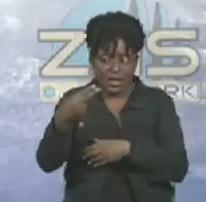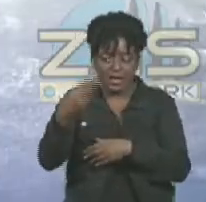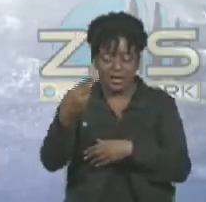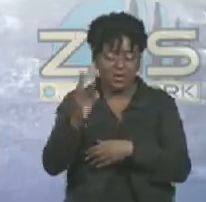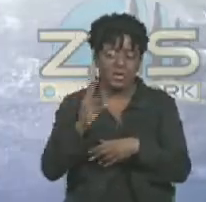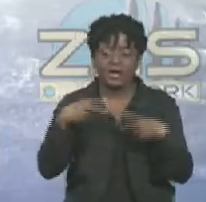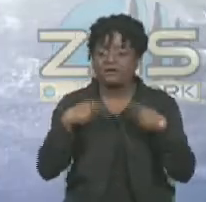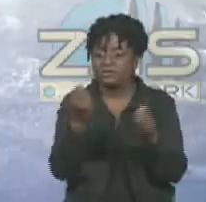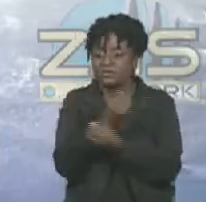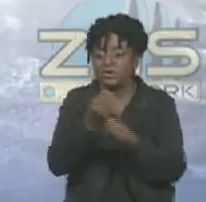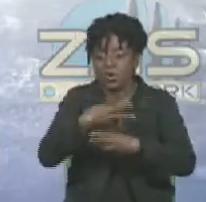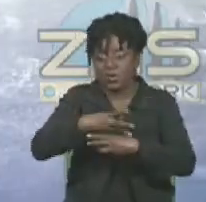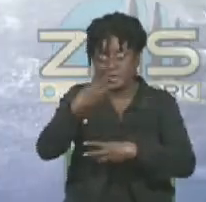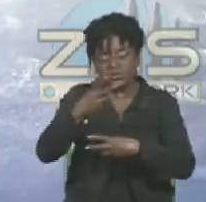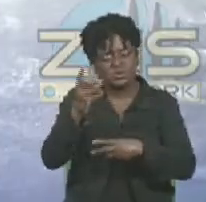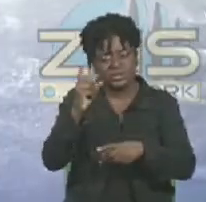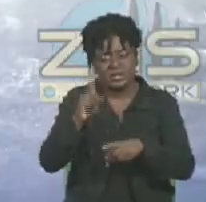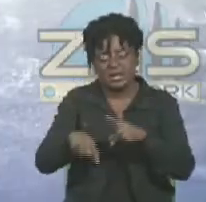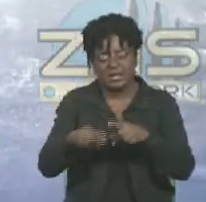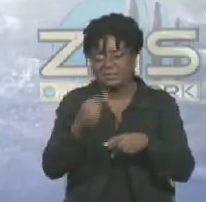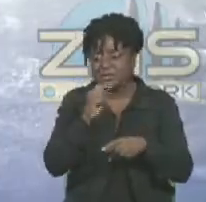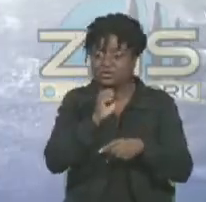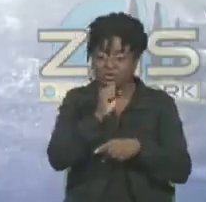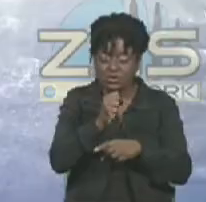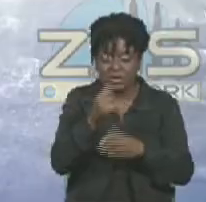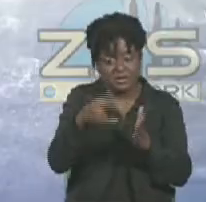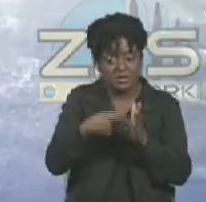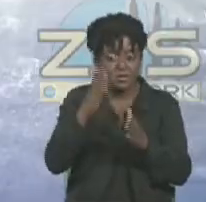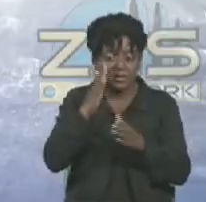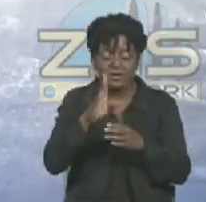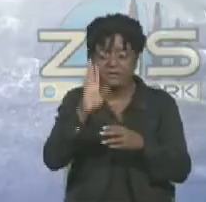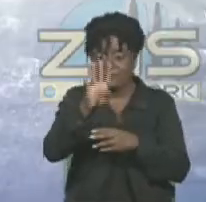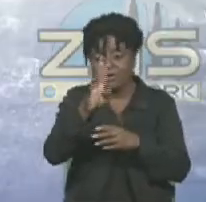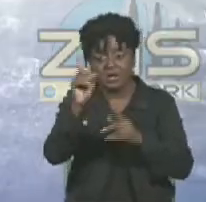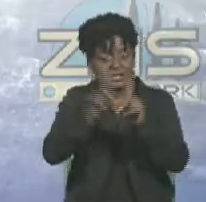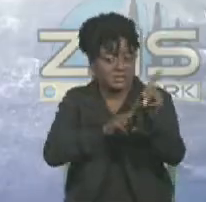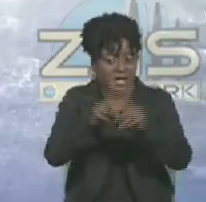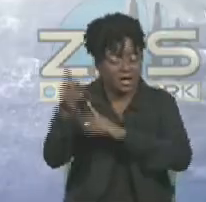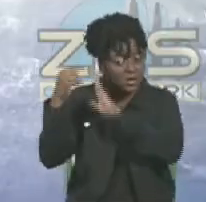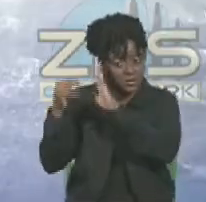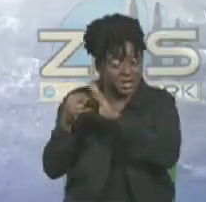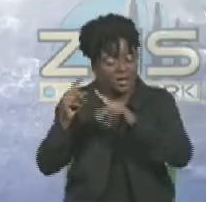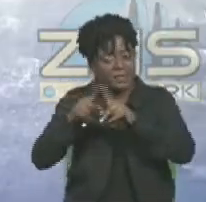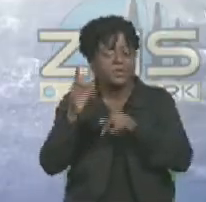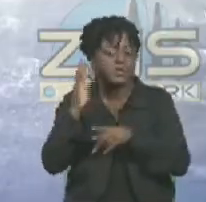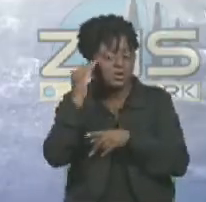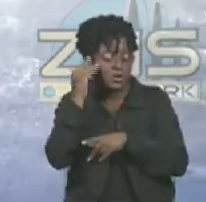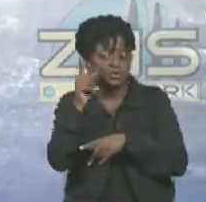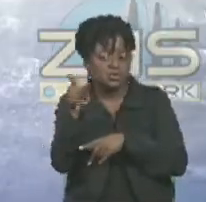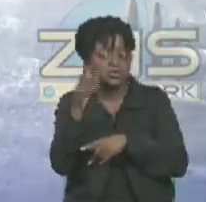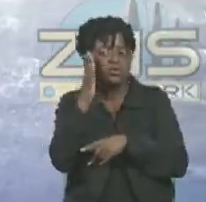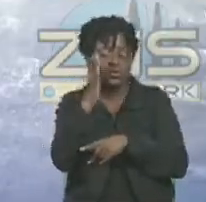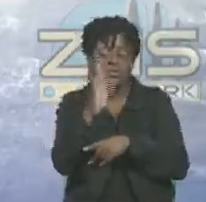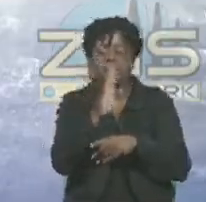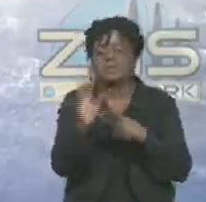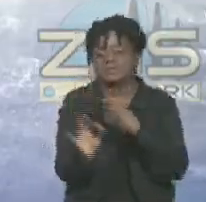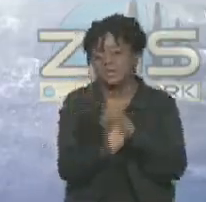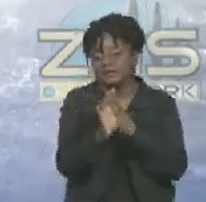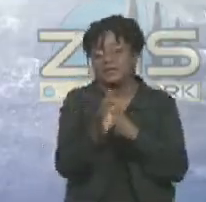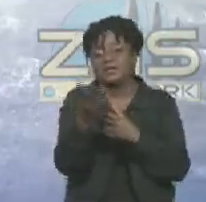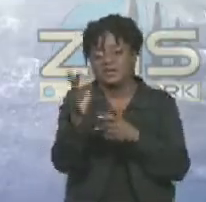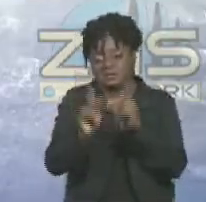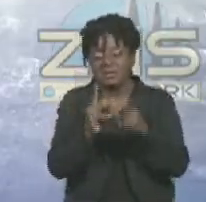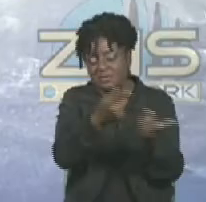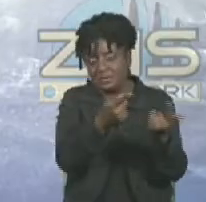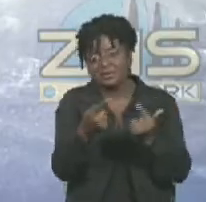windows. You know, we can't guarantee this will be a 4-star hotel like it is now, but we know you'll be safe. And we did have people take advantage of that. The Prime Minister